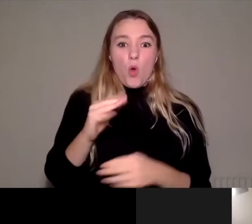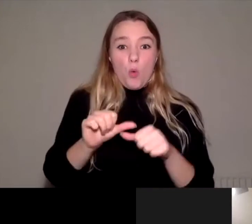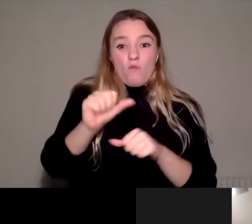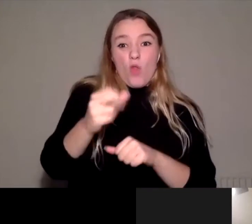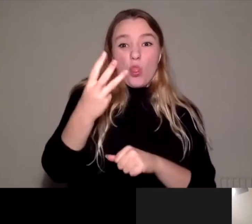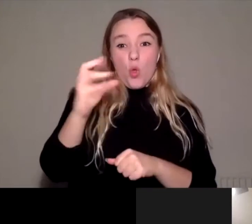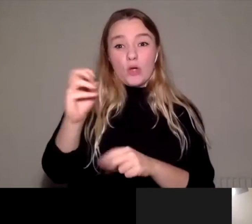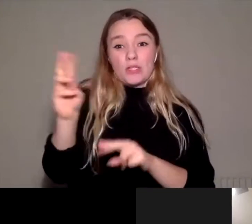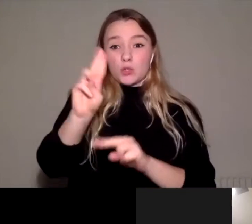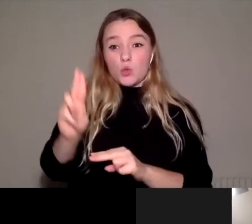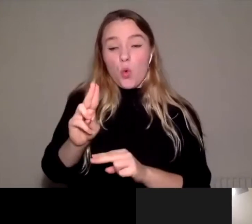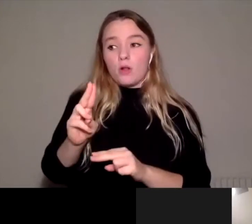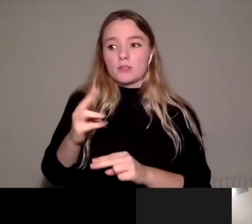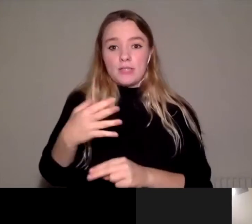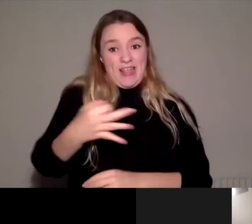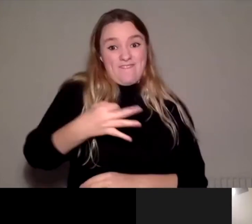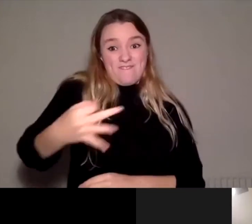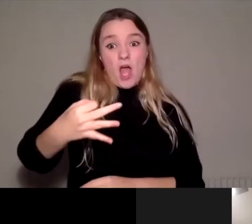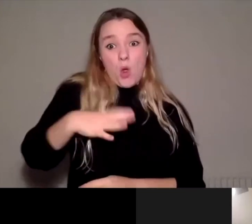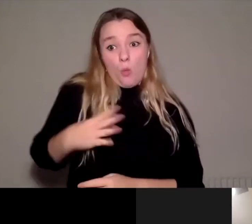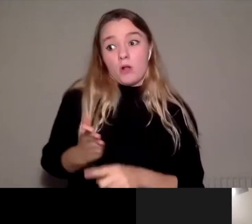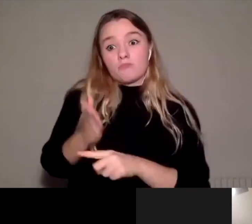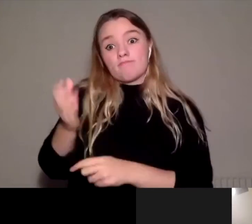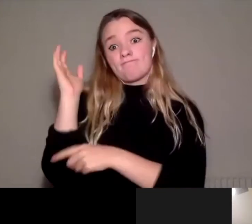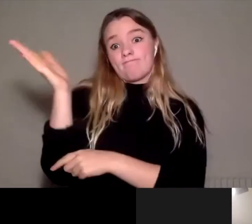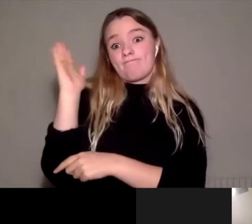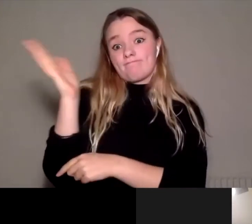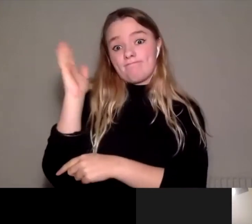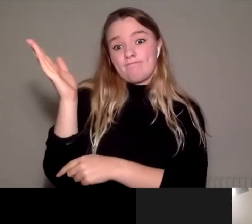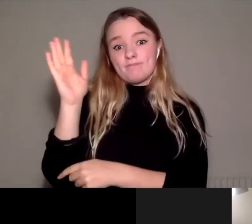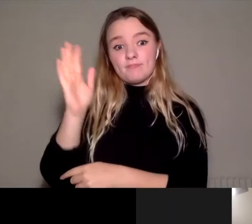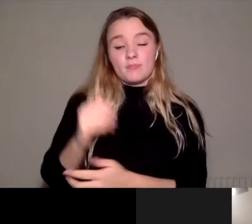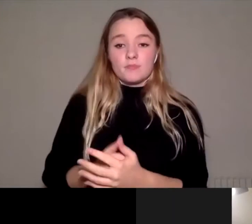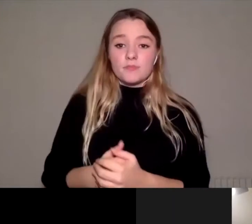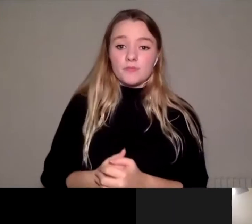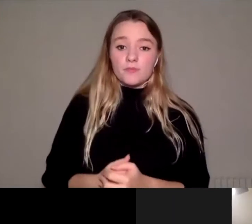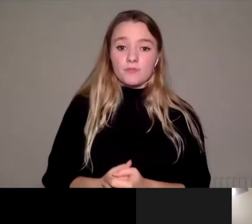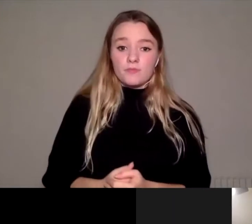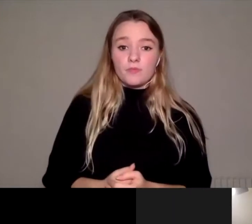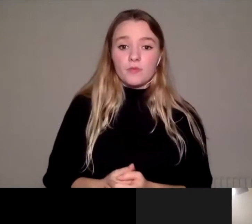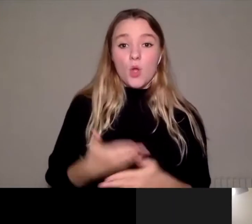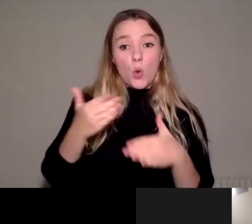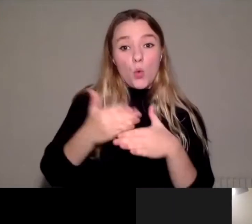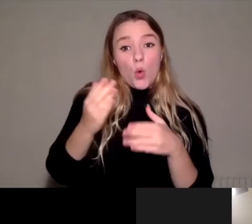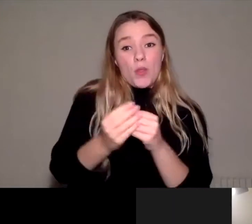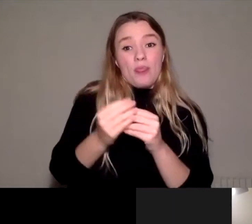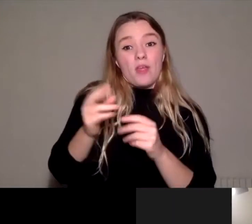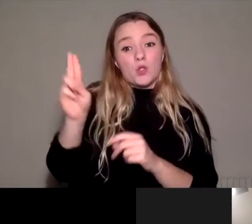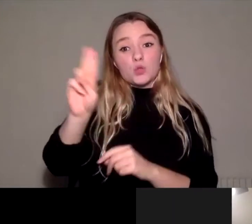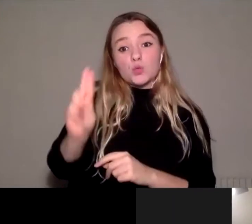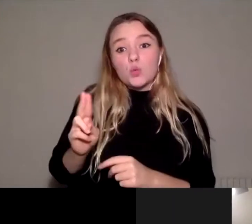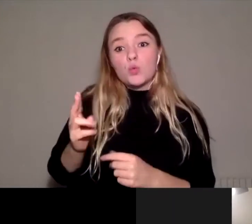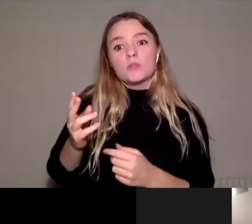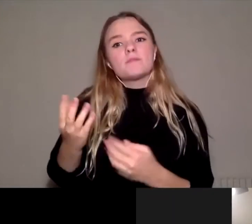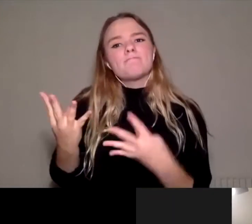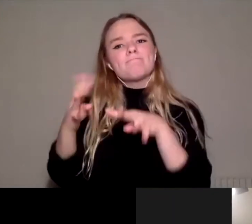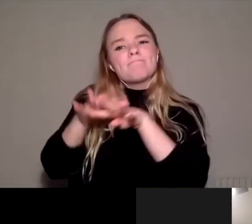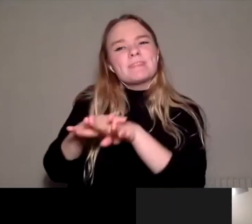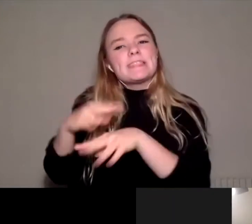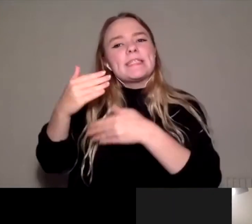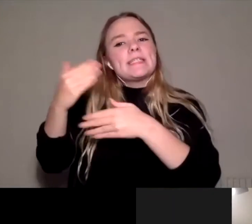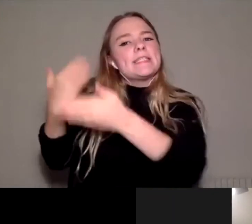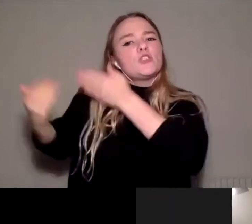with over 100 pupils in a year group, which will be great. I'm working with schools to integrate Black history, conversations